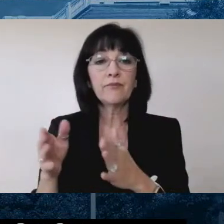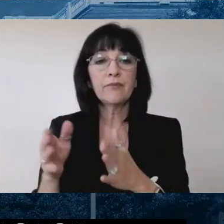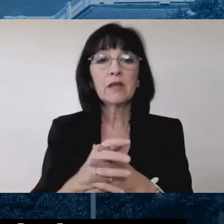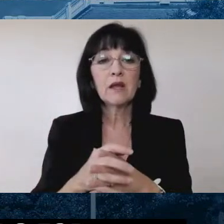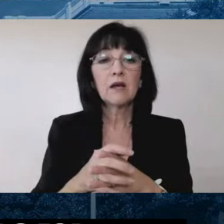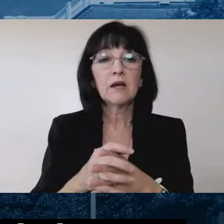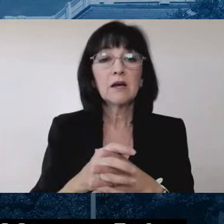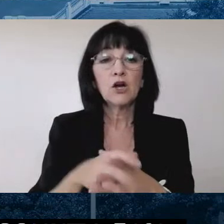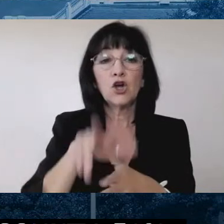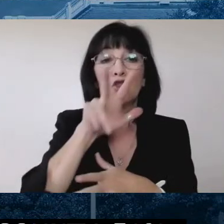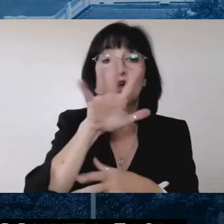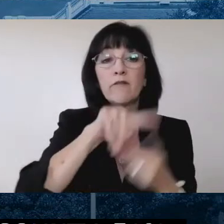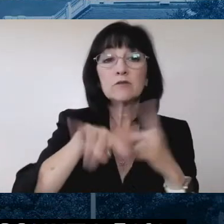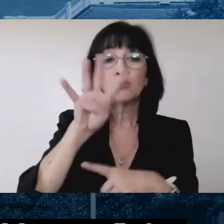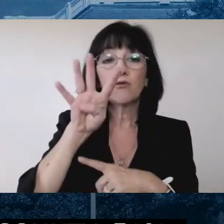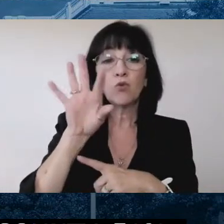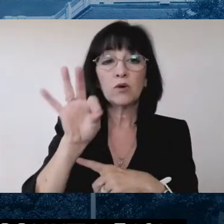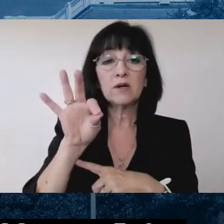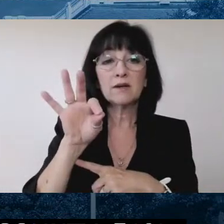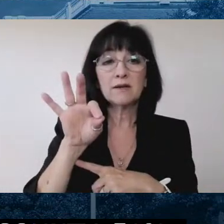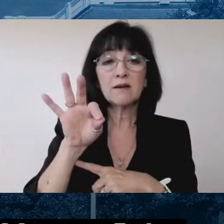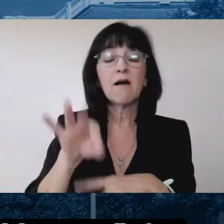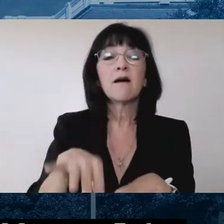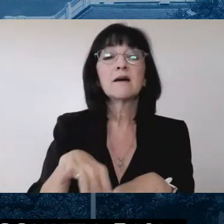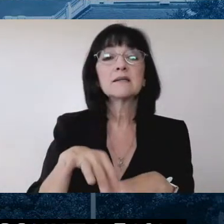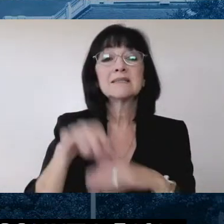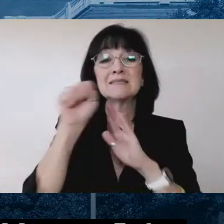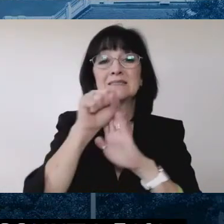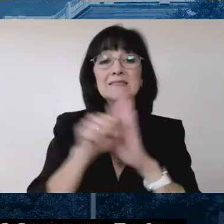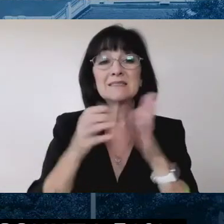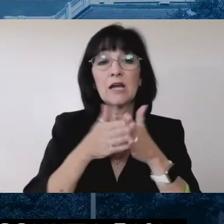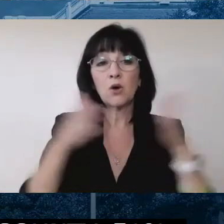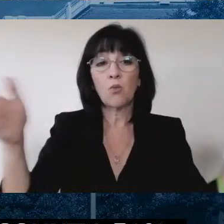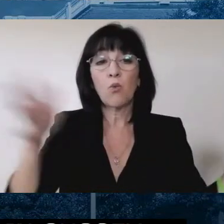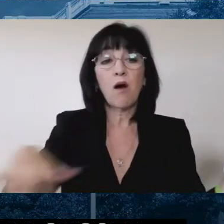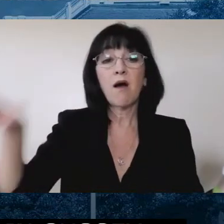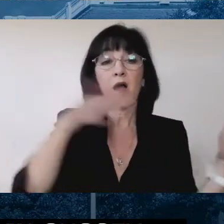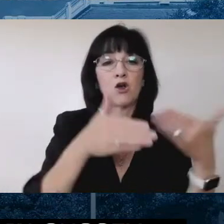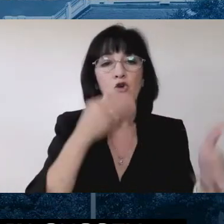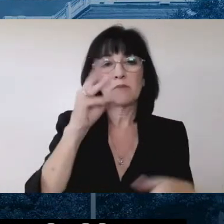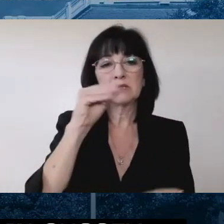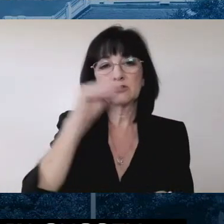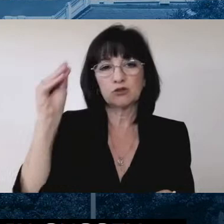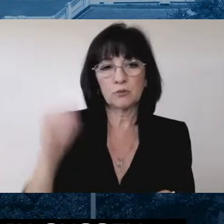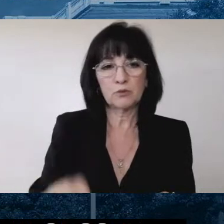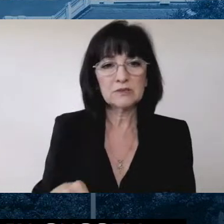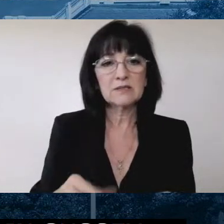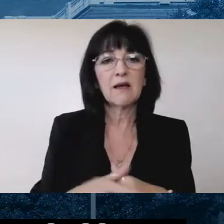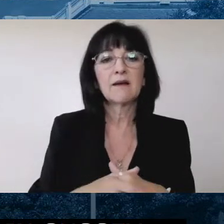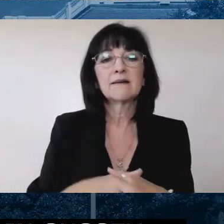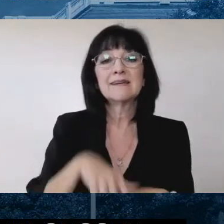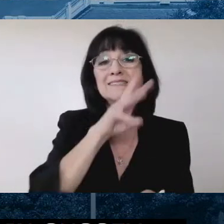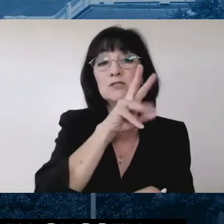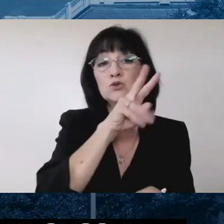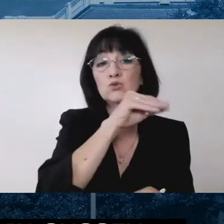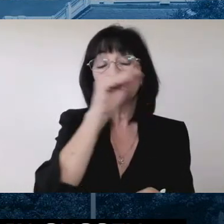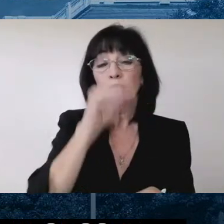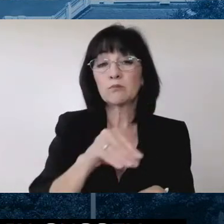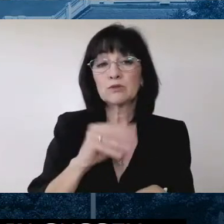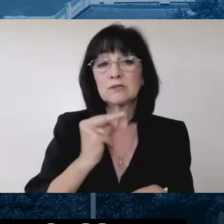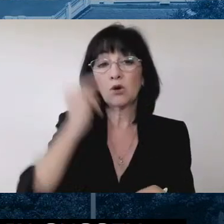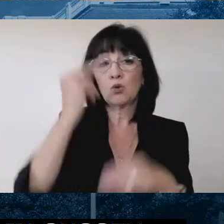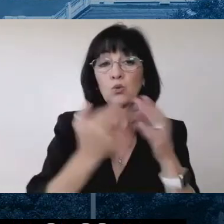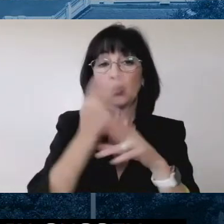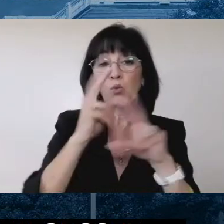a low of 40% in Sussex County, a full 10% lower, and even lower, 15%